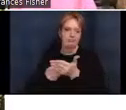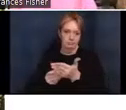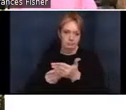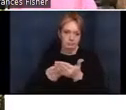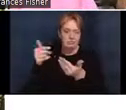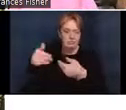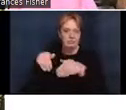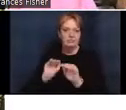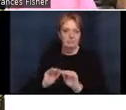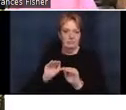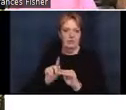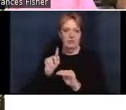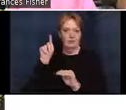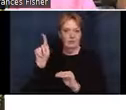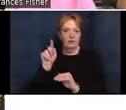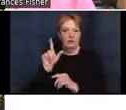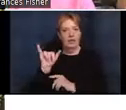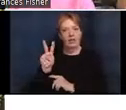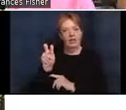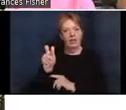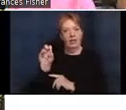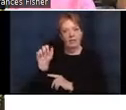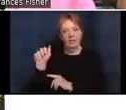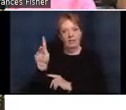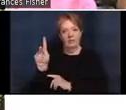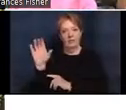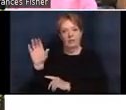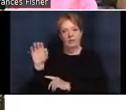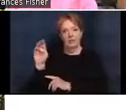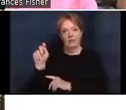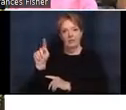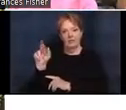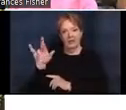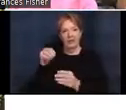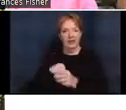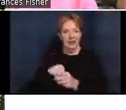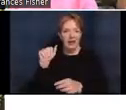buried back in at Live Oak Cemetery in Selma, Alabama.